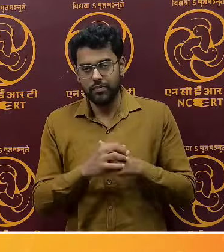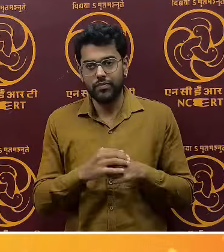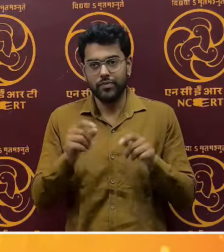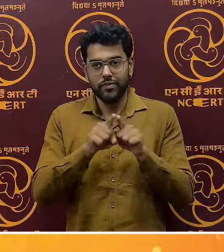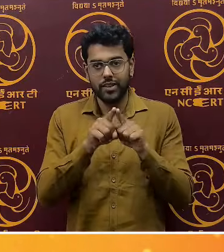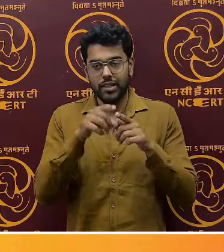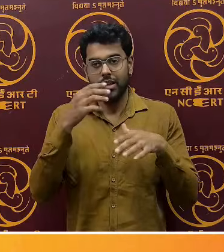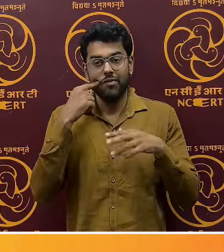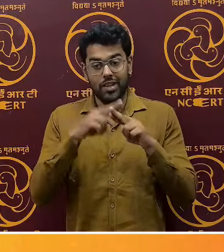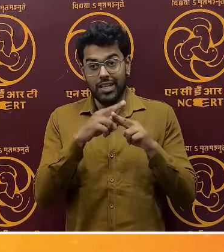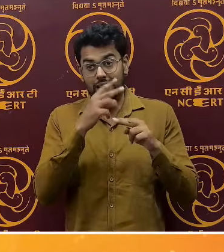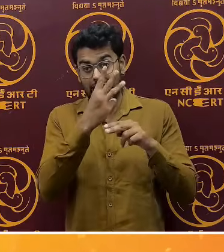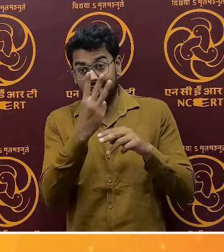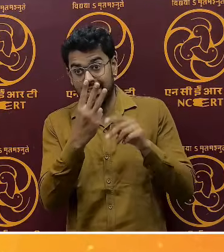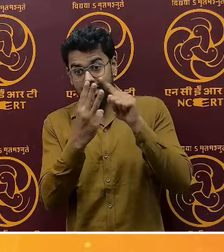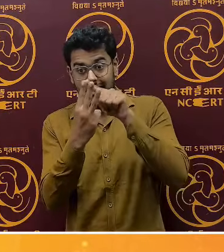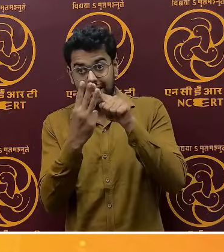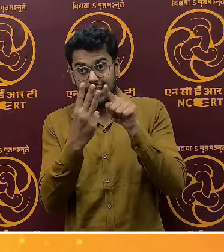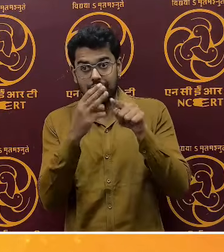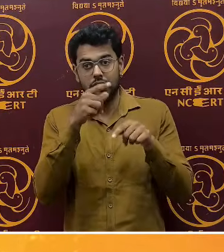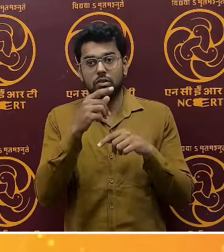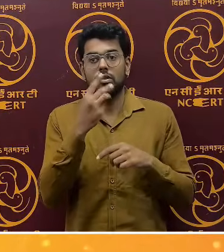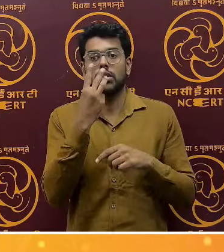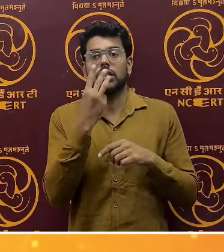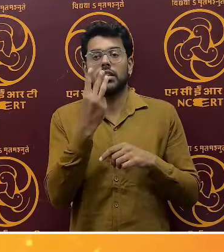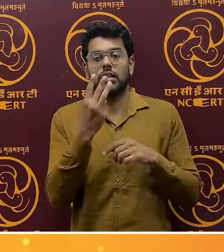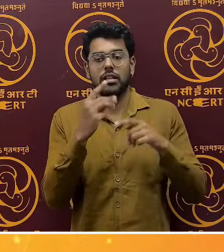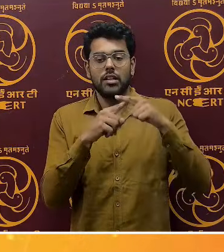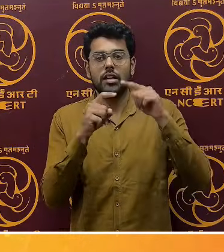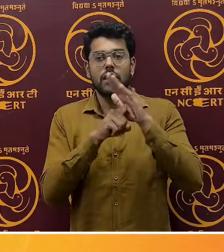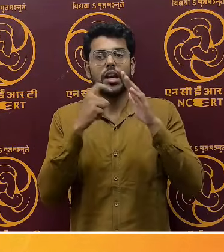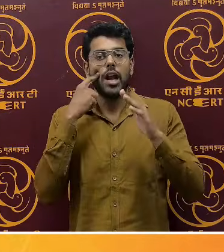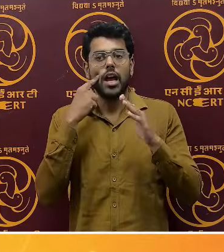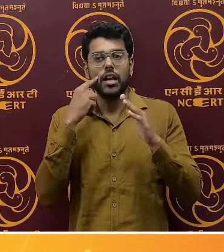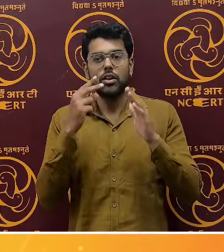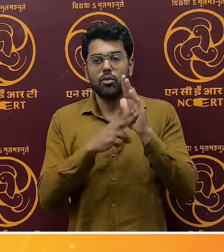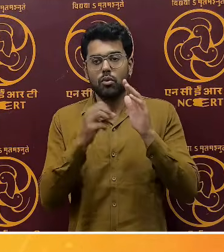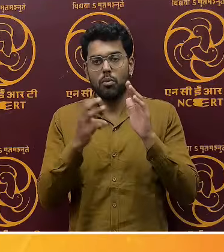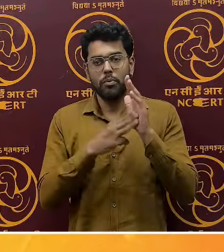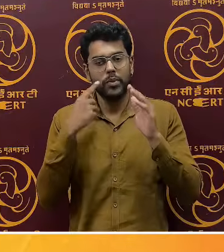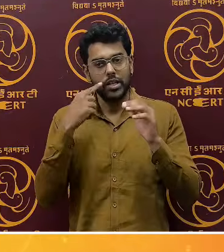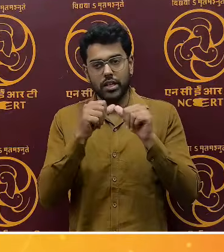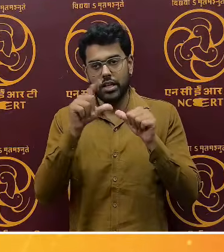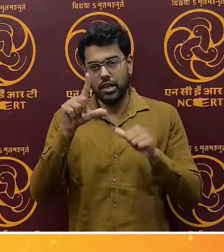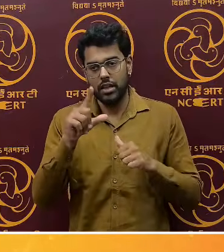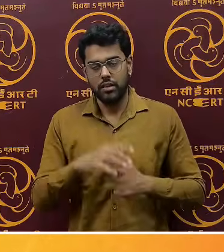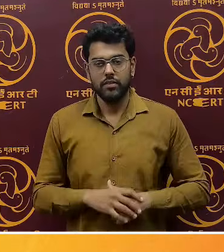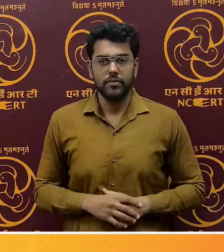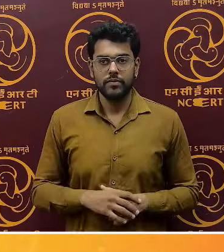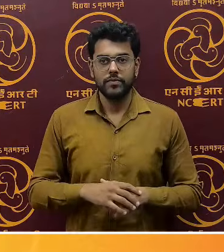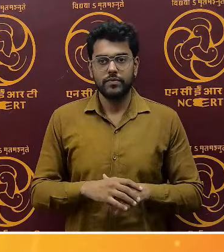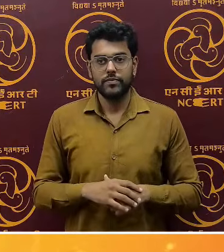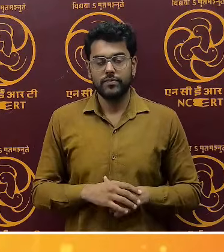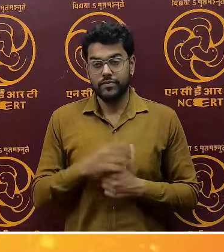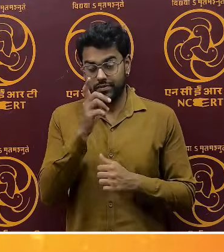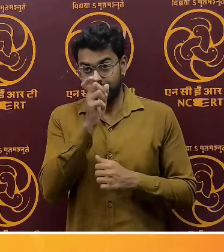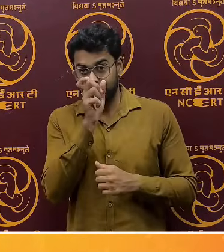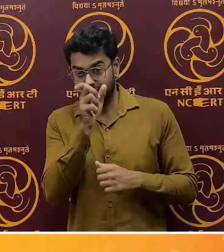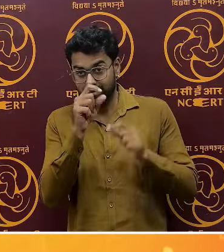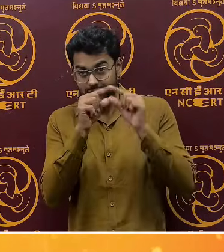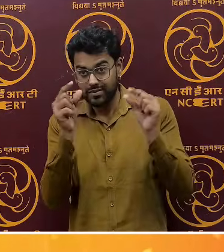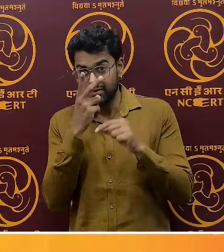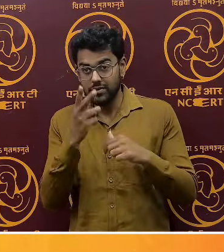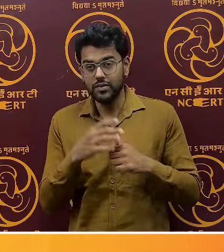a trinomial in one variable. There are two variables. Okay. And this term where we do